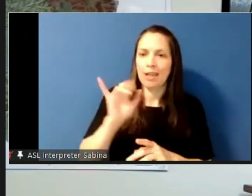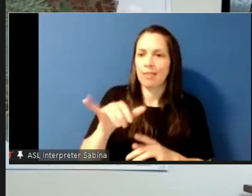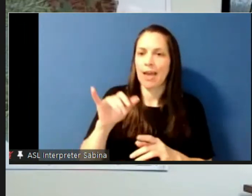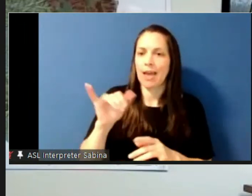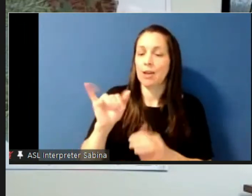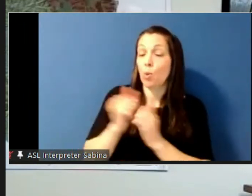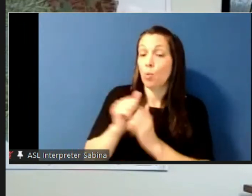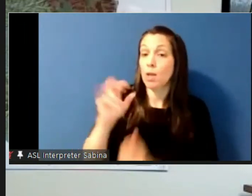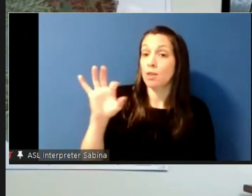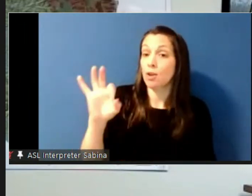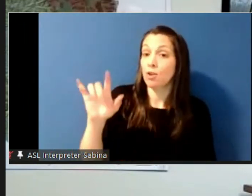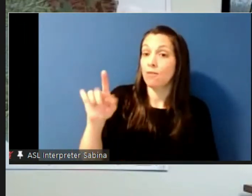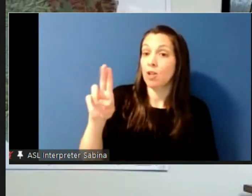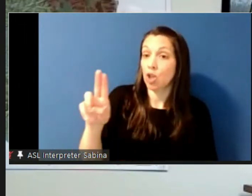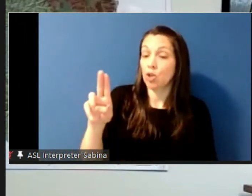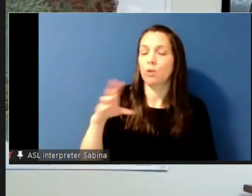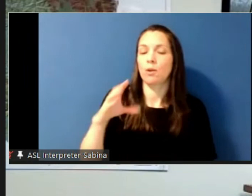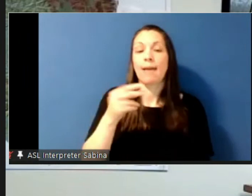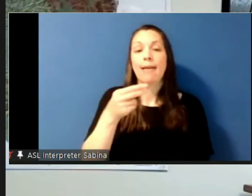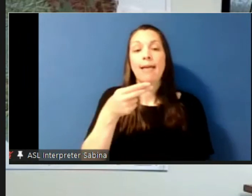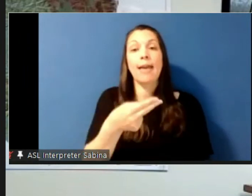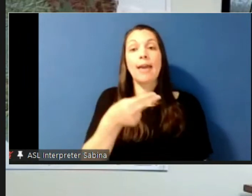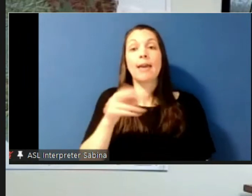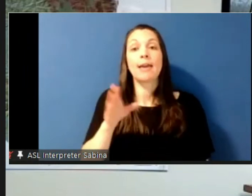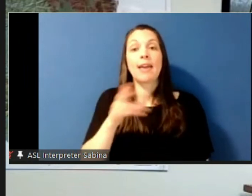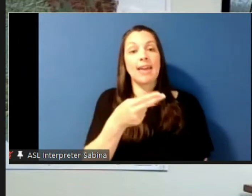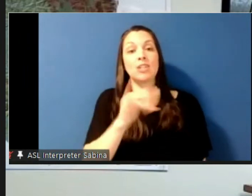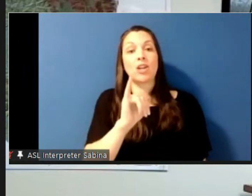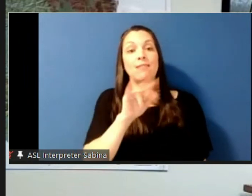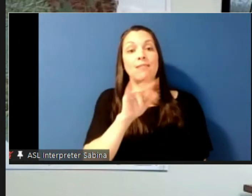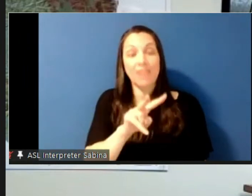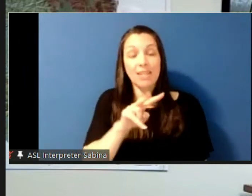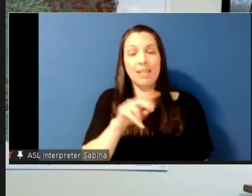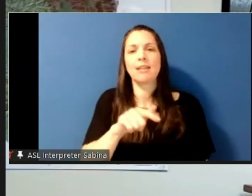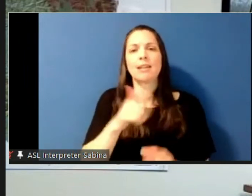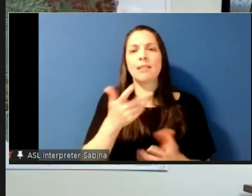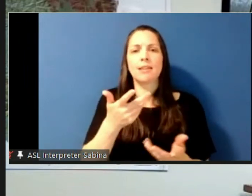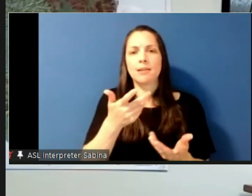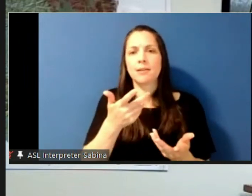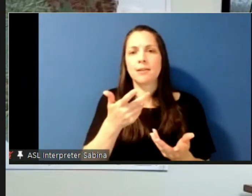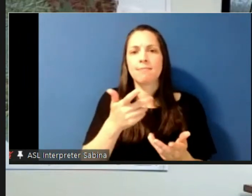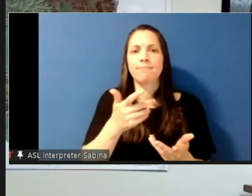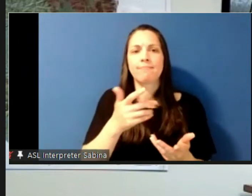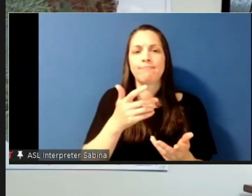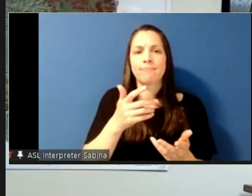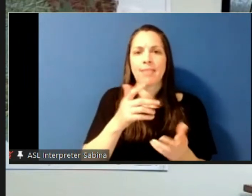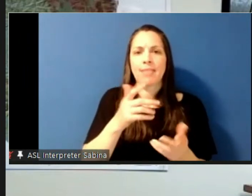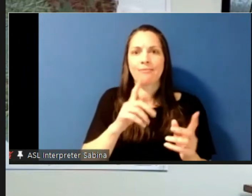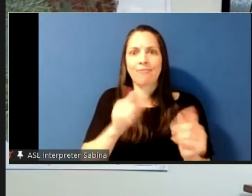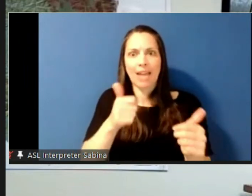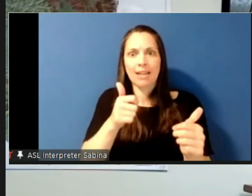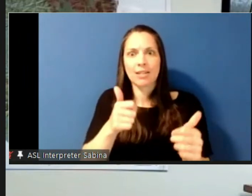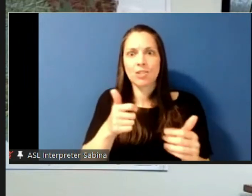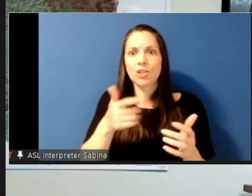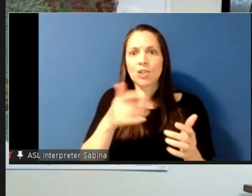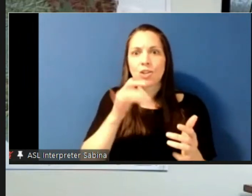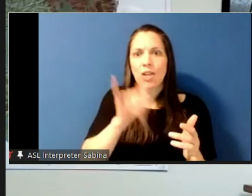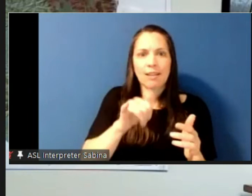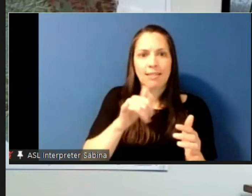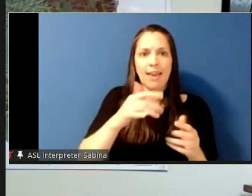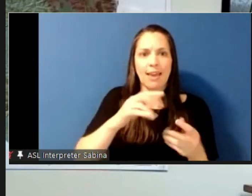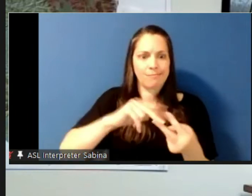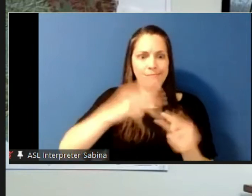HIV, that the multiplication, the faster it multiplies, the faster the contagion is, the more likely there's going to be